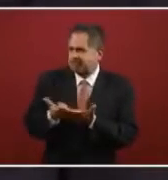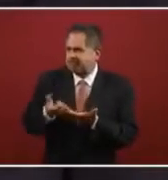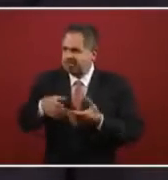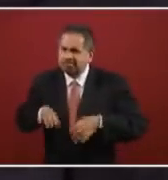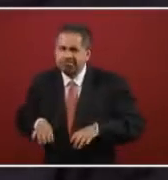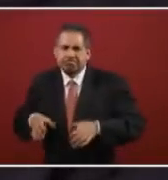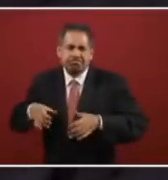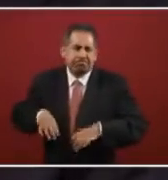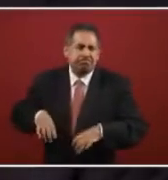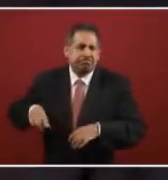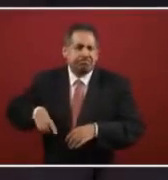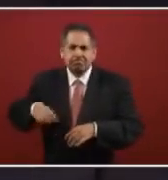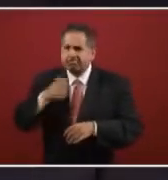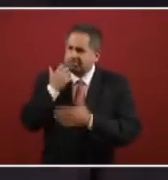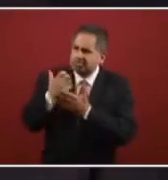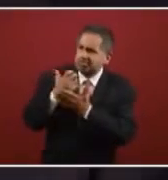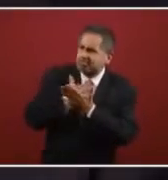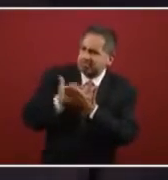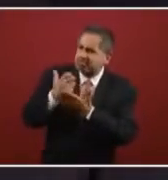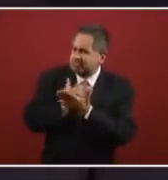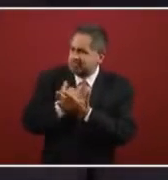oh, if he wants to make money in the government,